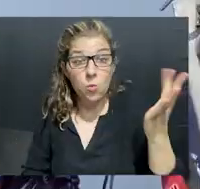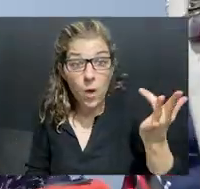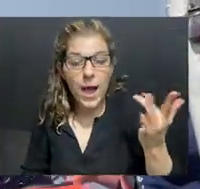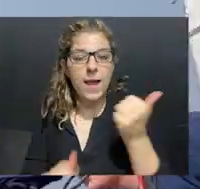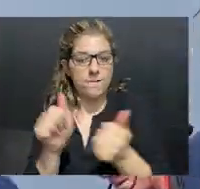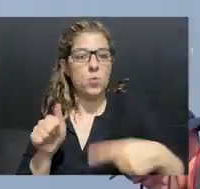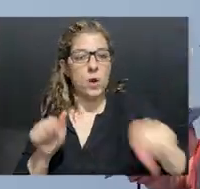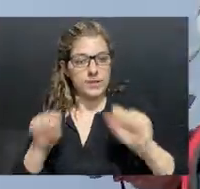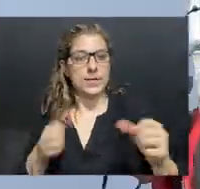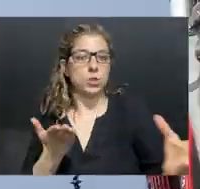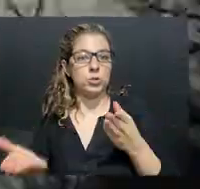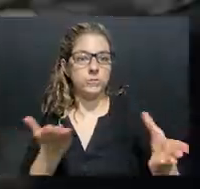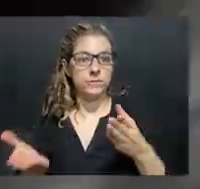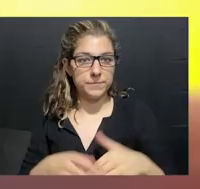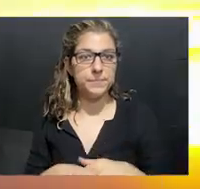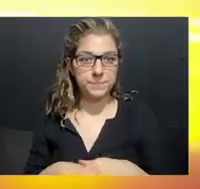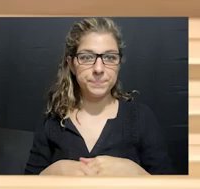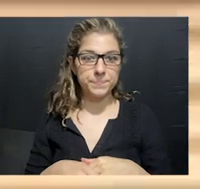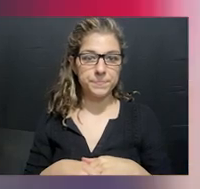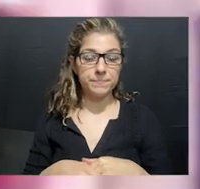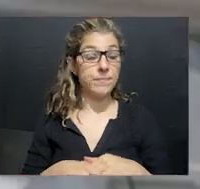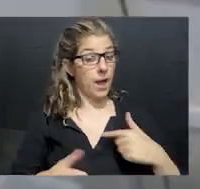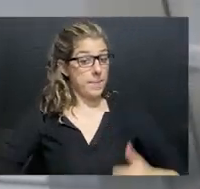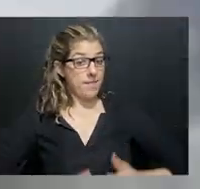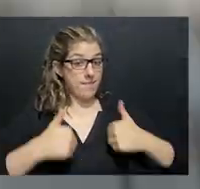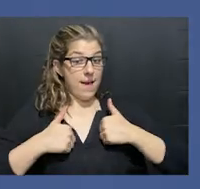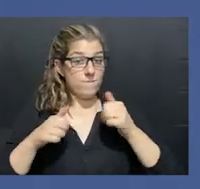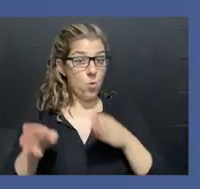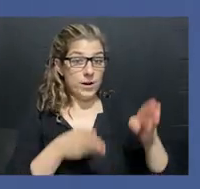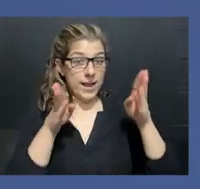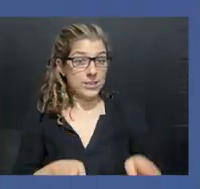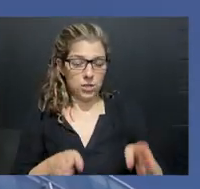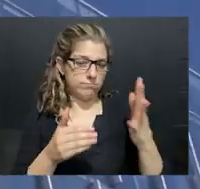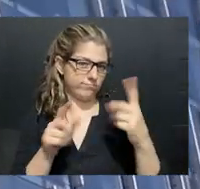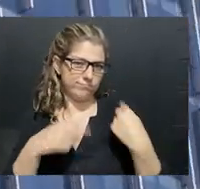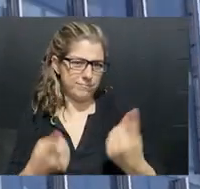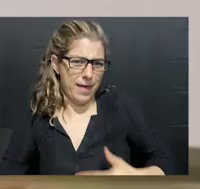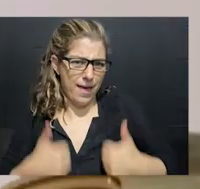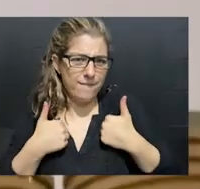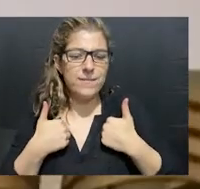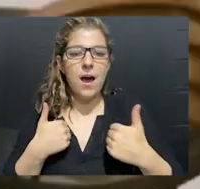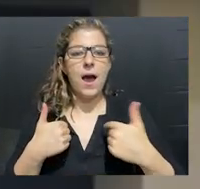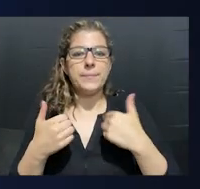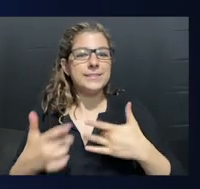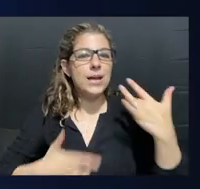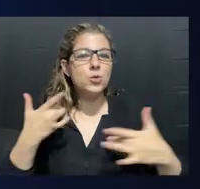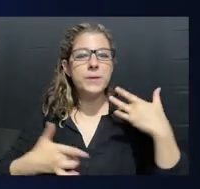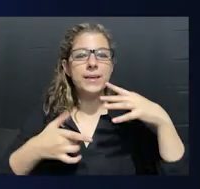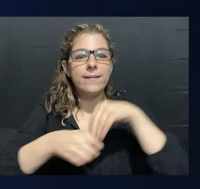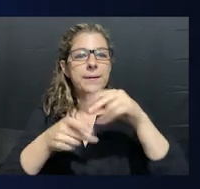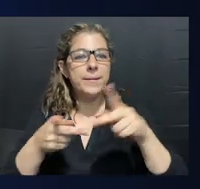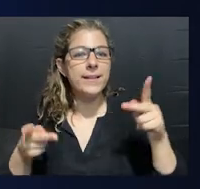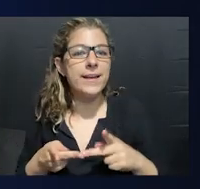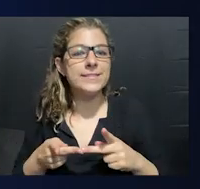everybody can serve. As a lifelong organizer, I'm really most excited to be in a place that's